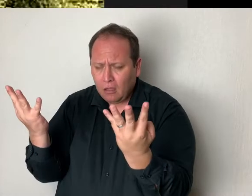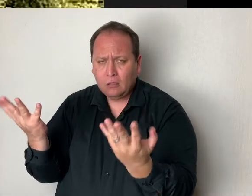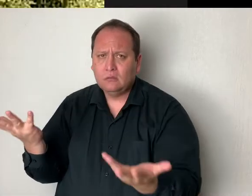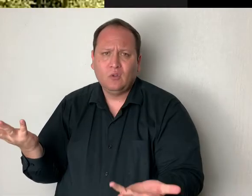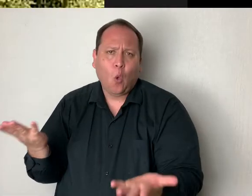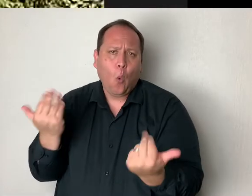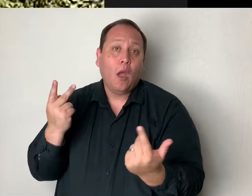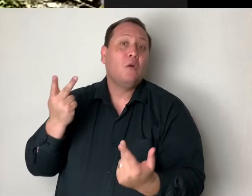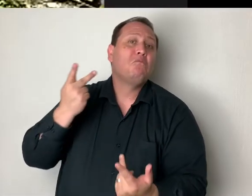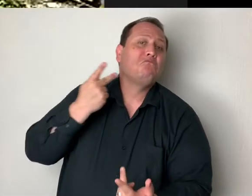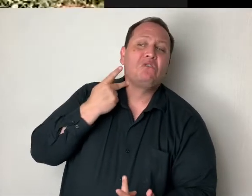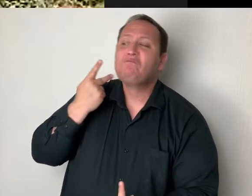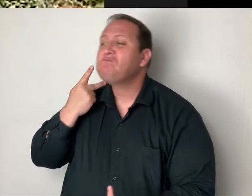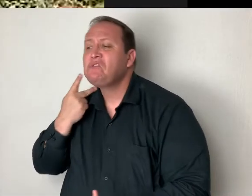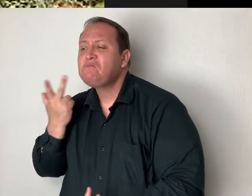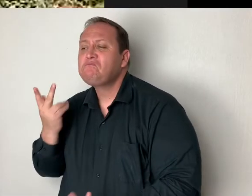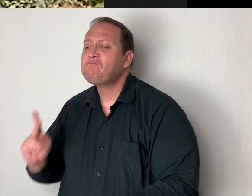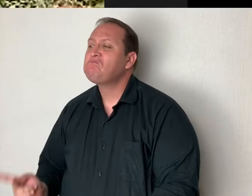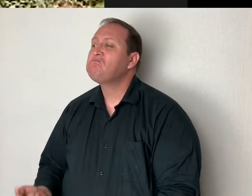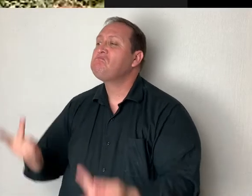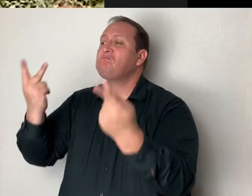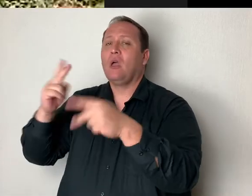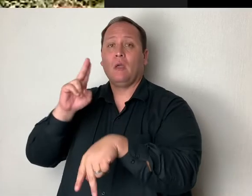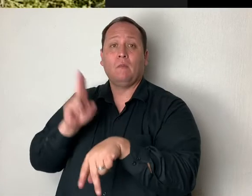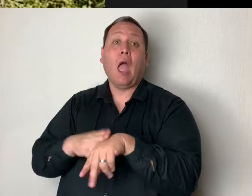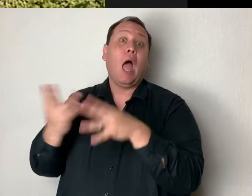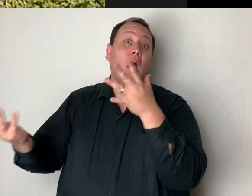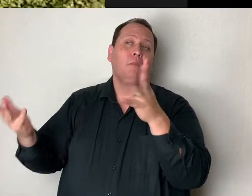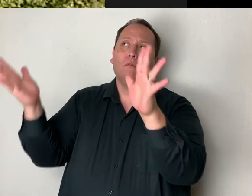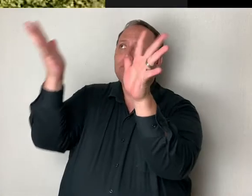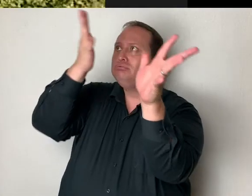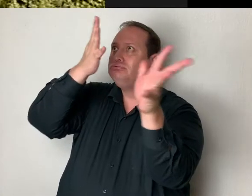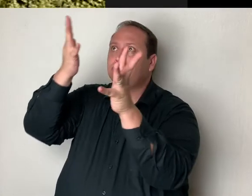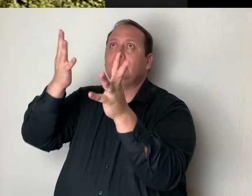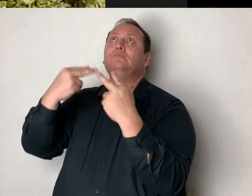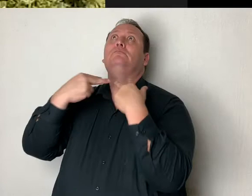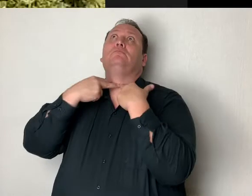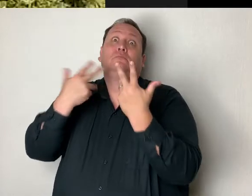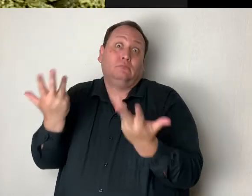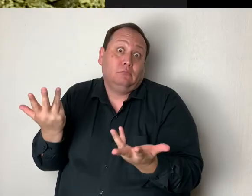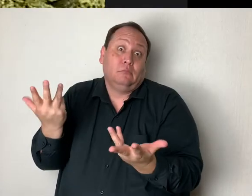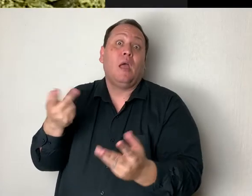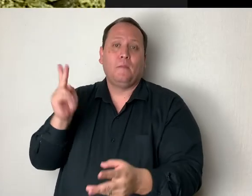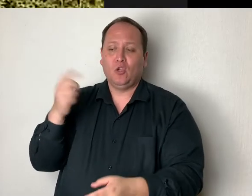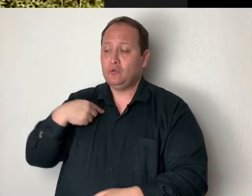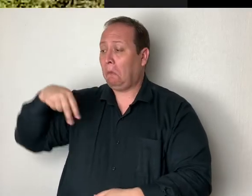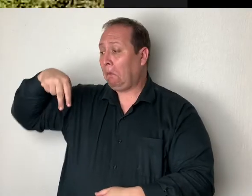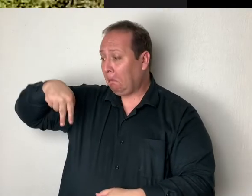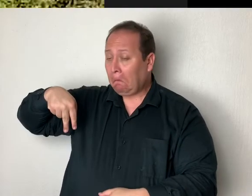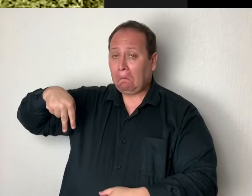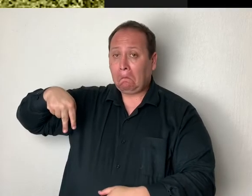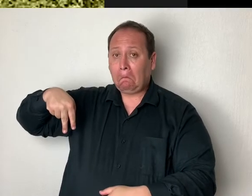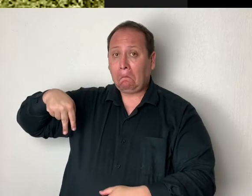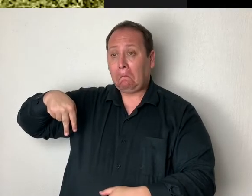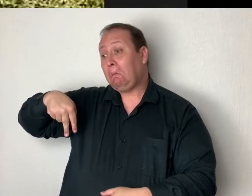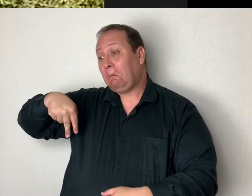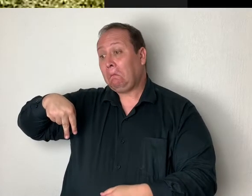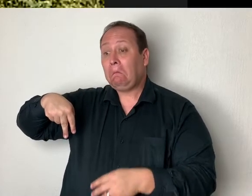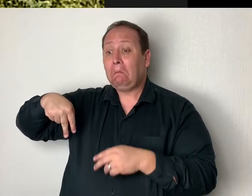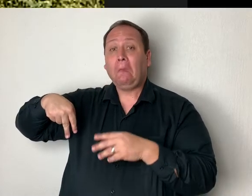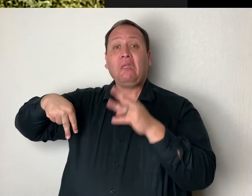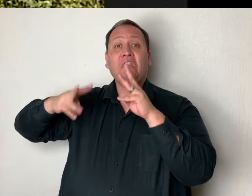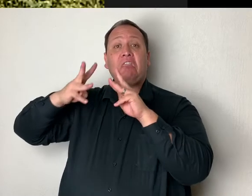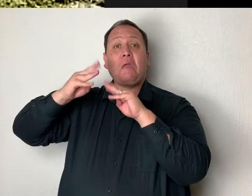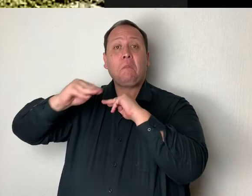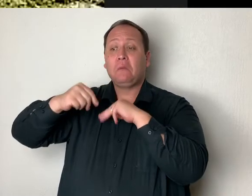A lo mejor tiene fronteras de clima, pero obviamente donde estoy yo y a 3 metros al norte